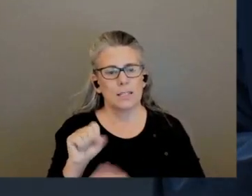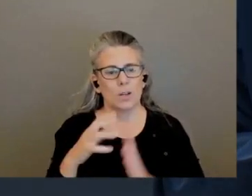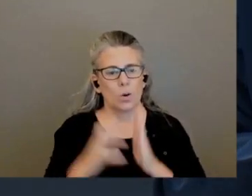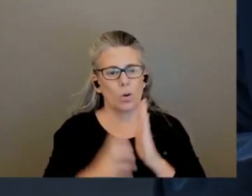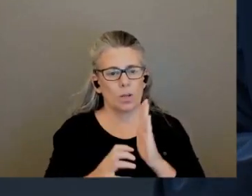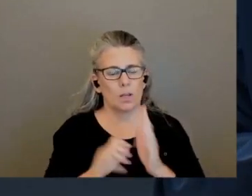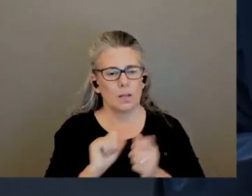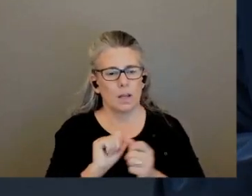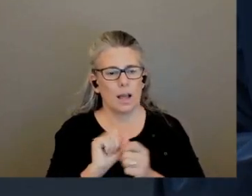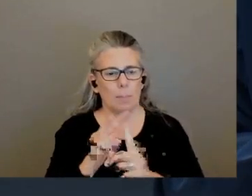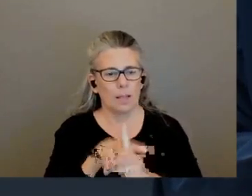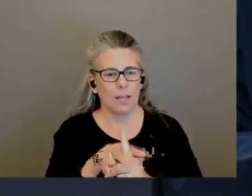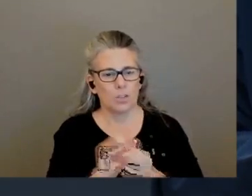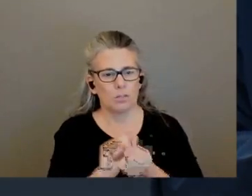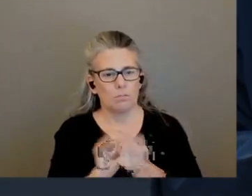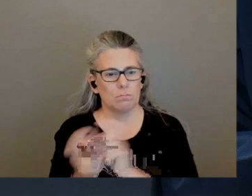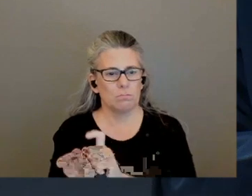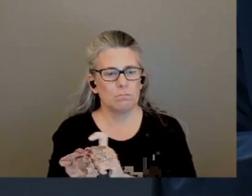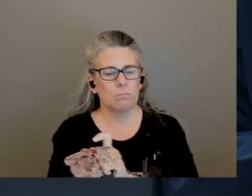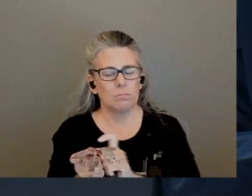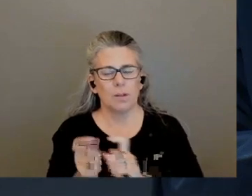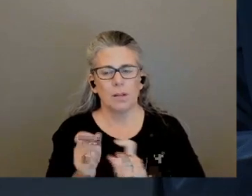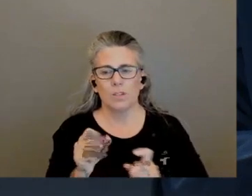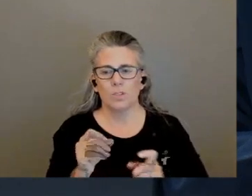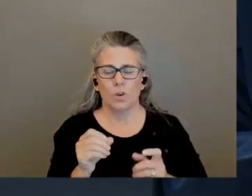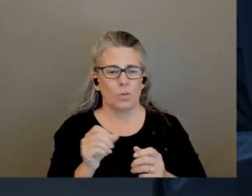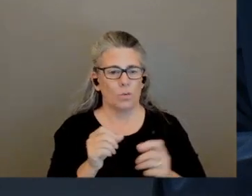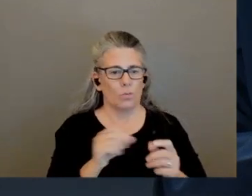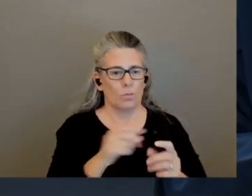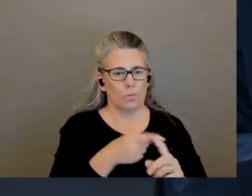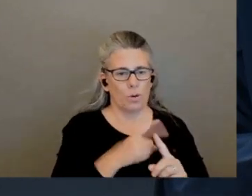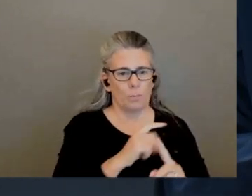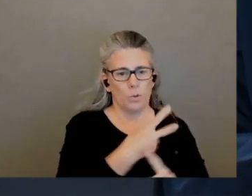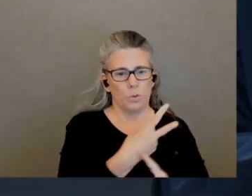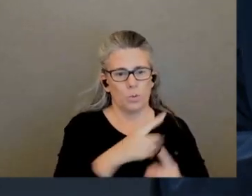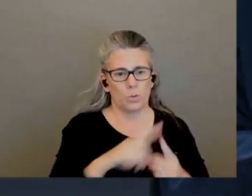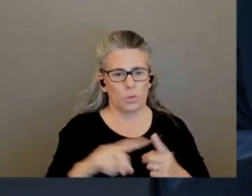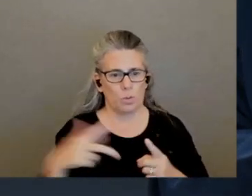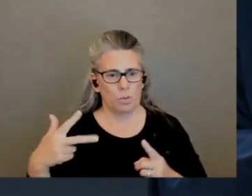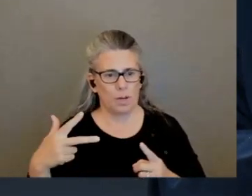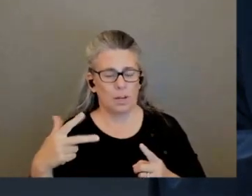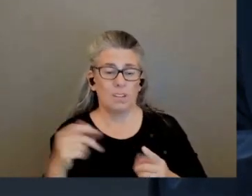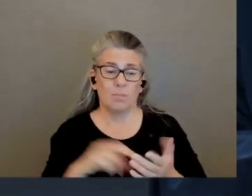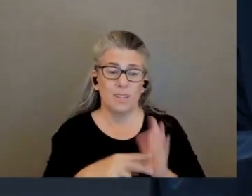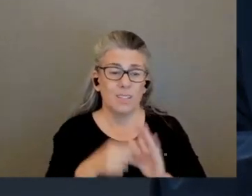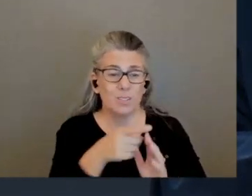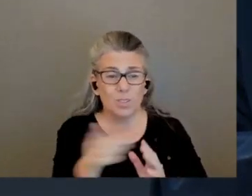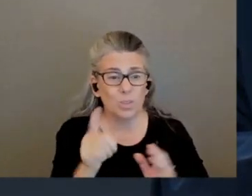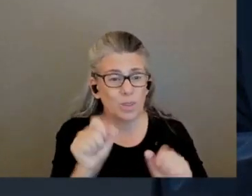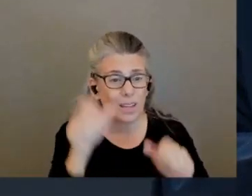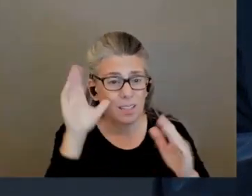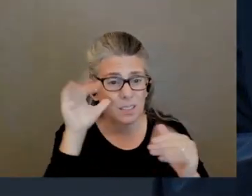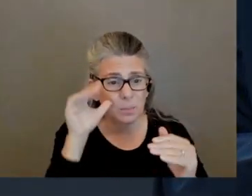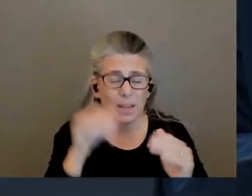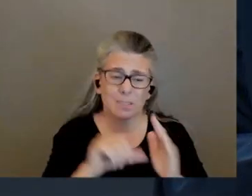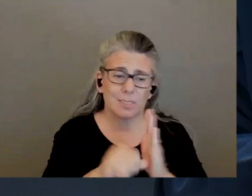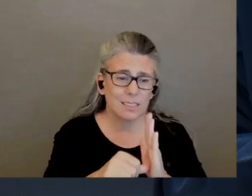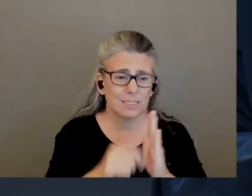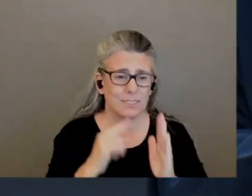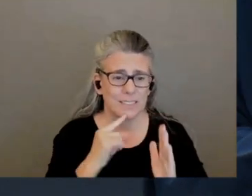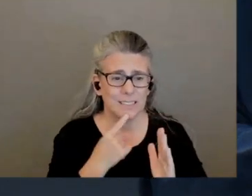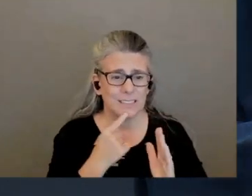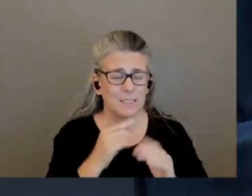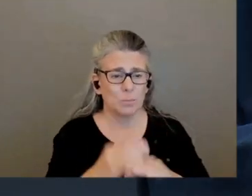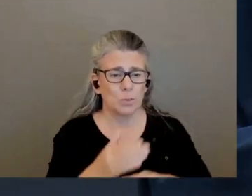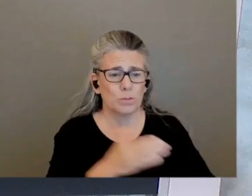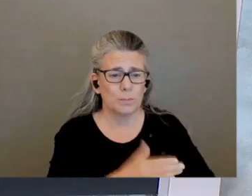Okay. And well, you can expect significant performance improvement for many different applications